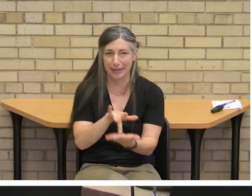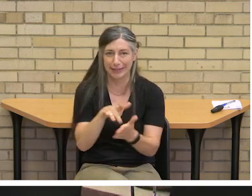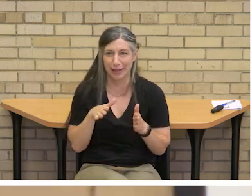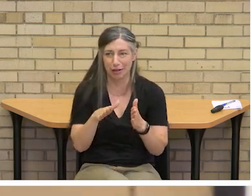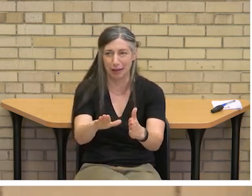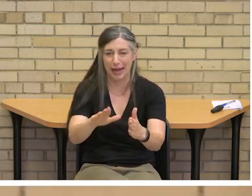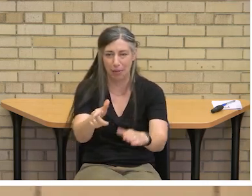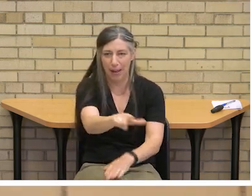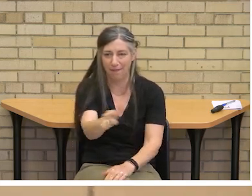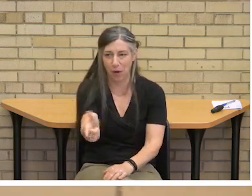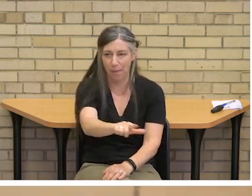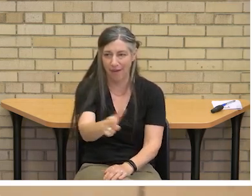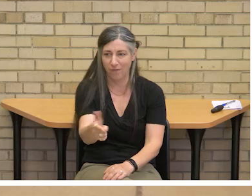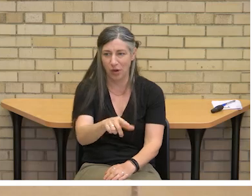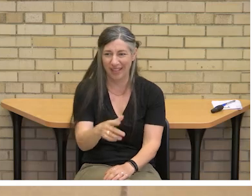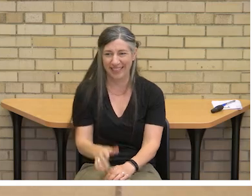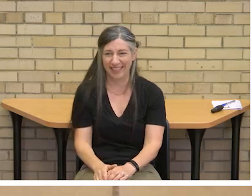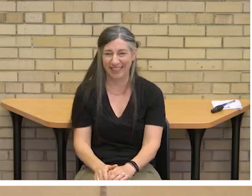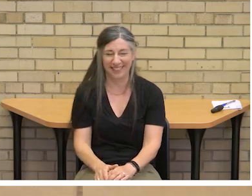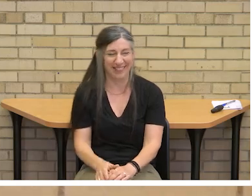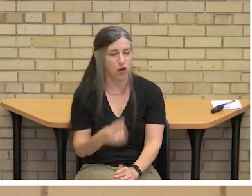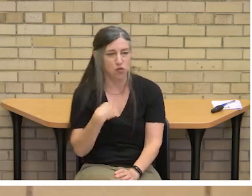That was not considered.